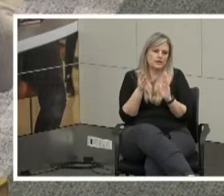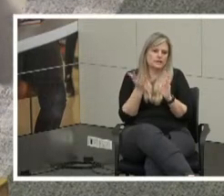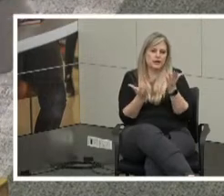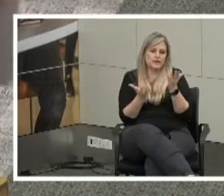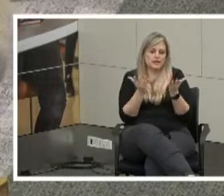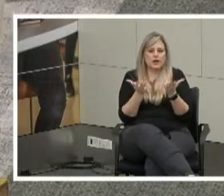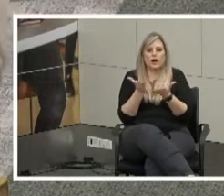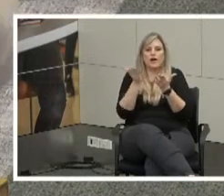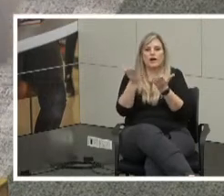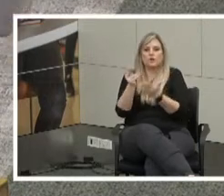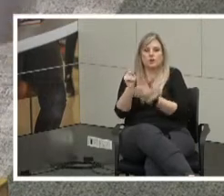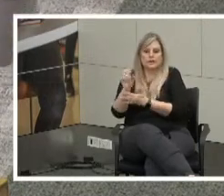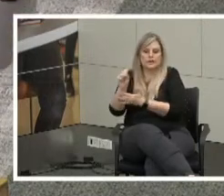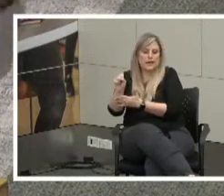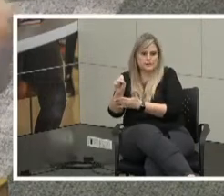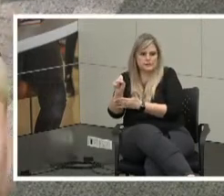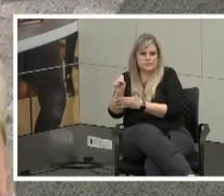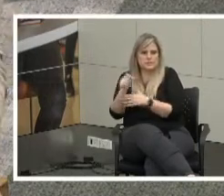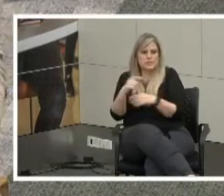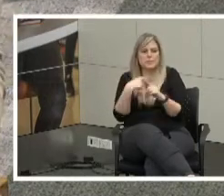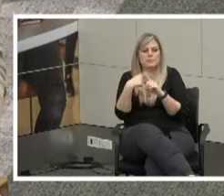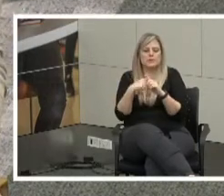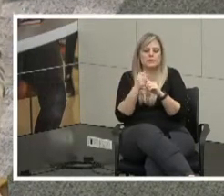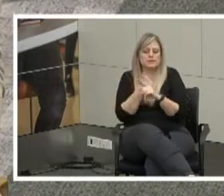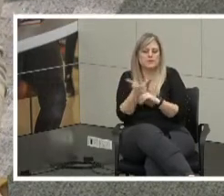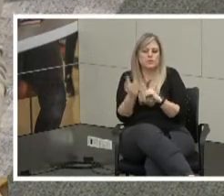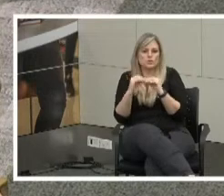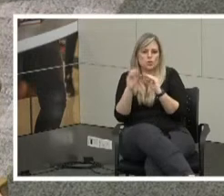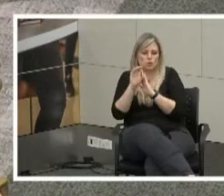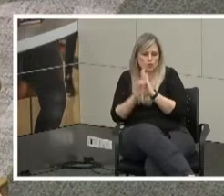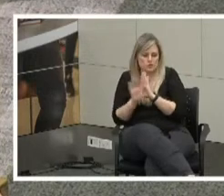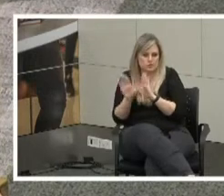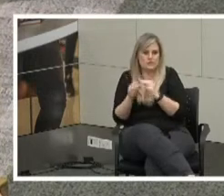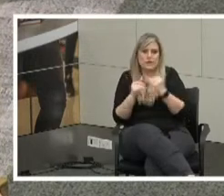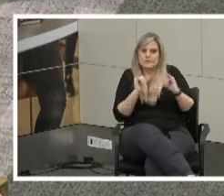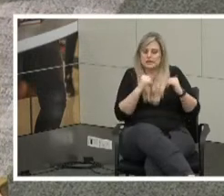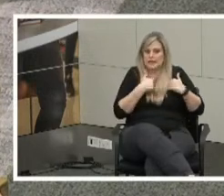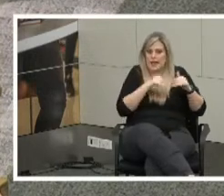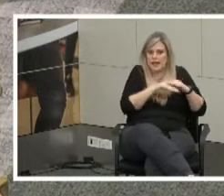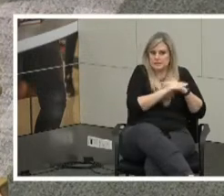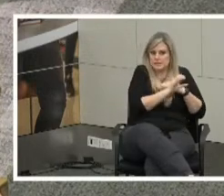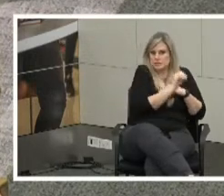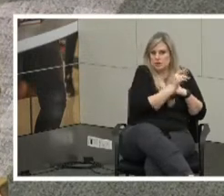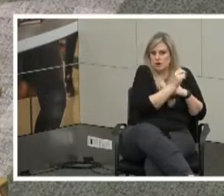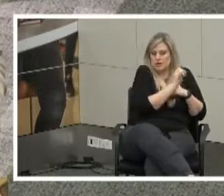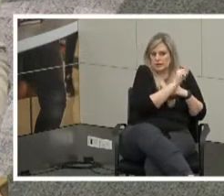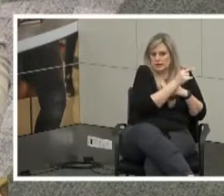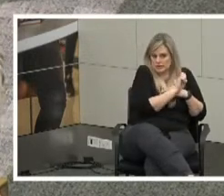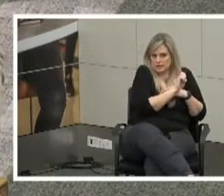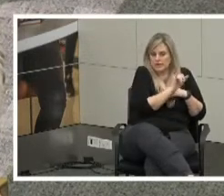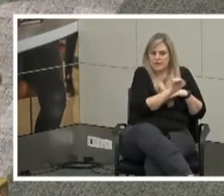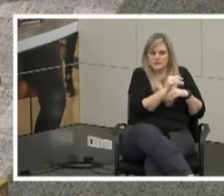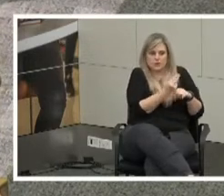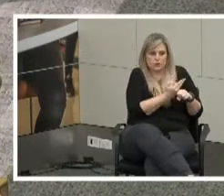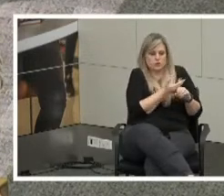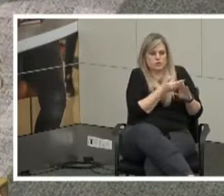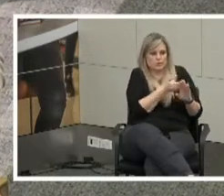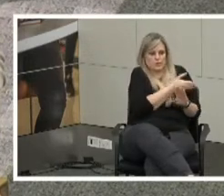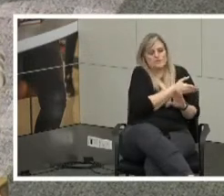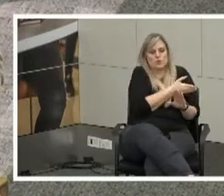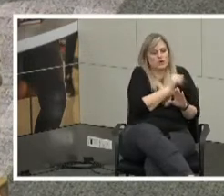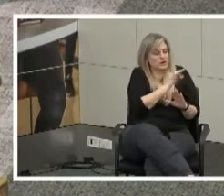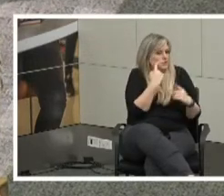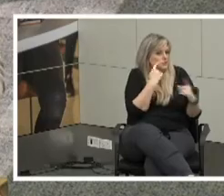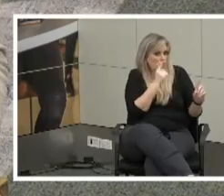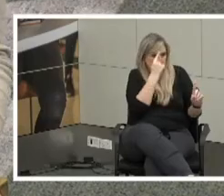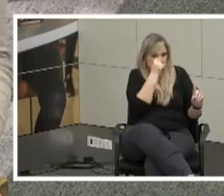like offering NES but just in a couple of additional courses and again they could still have access to Carnegie if for example that was what they were using before and if that's